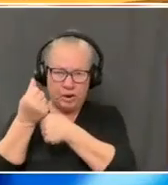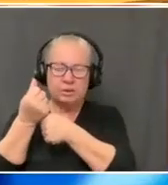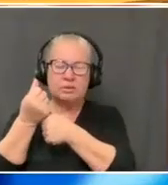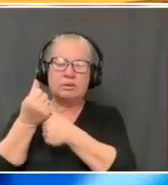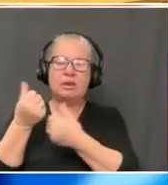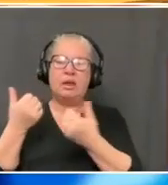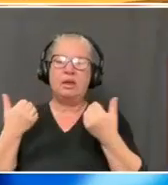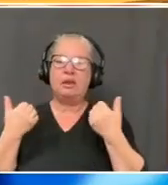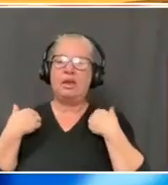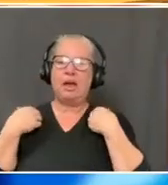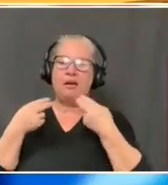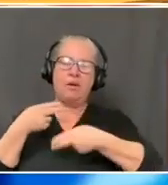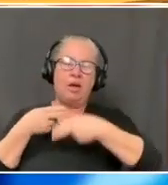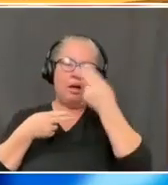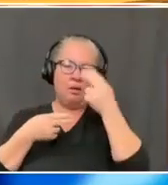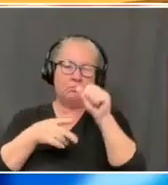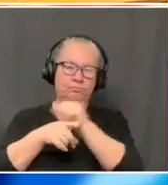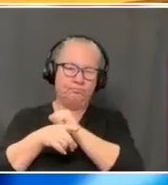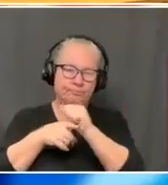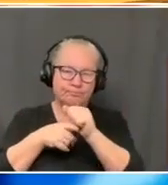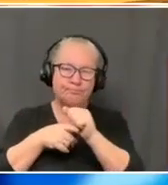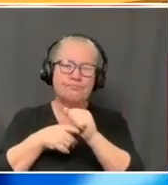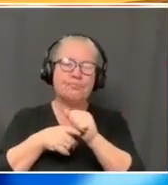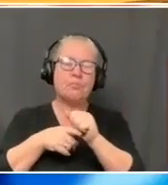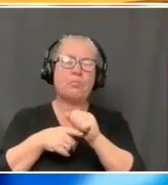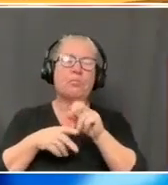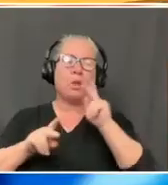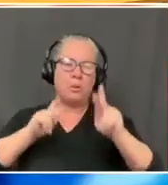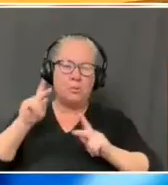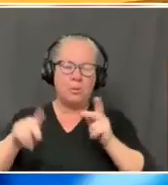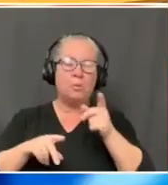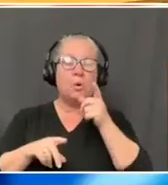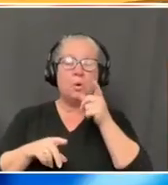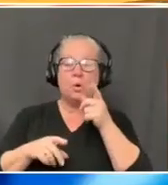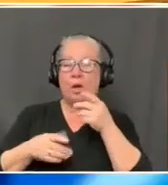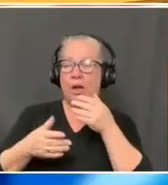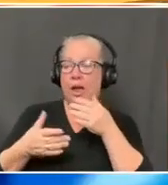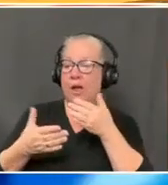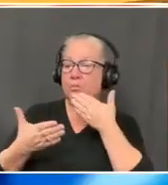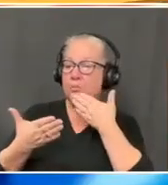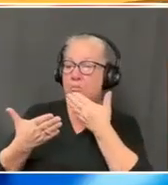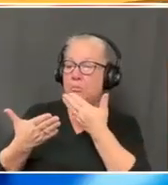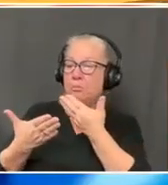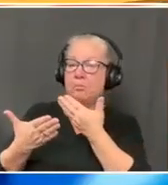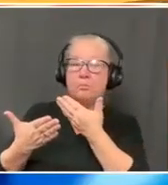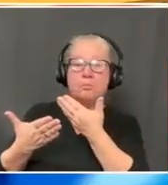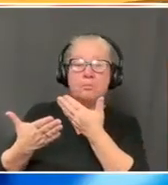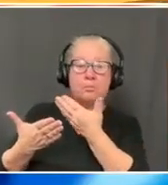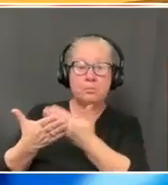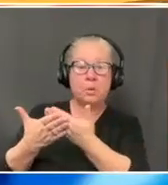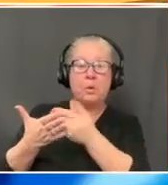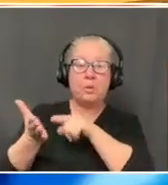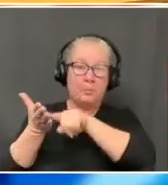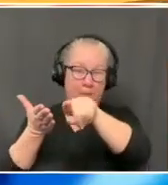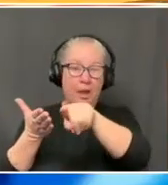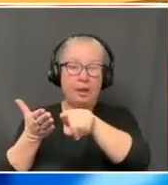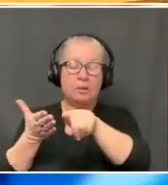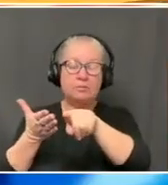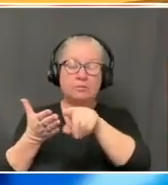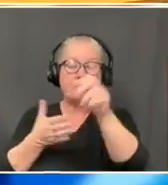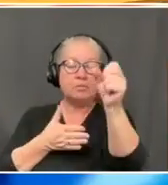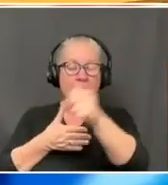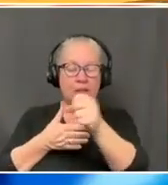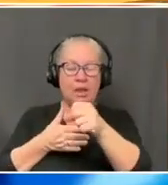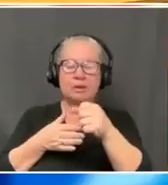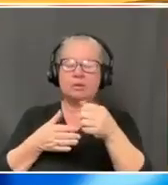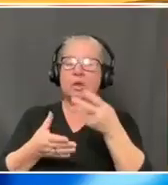and well-paid folks who can do this kind of work, because I think both educators,